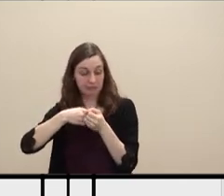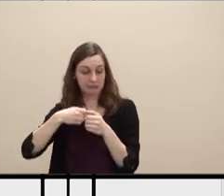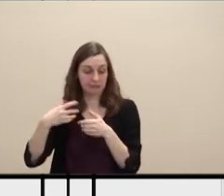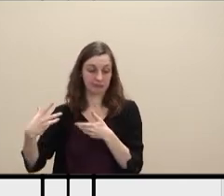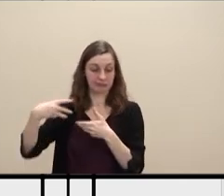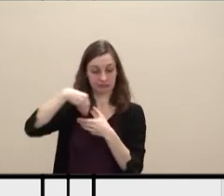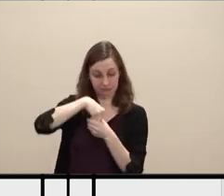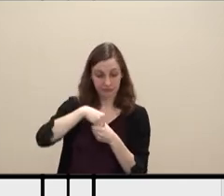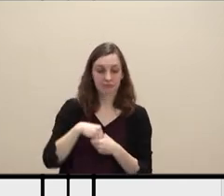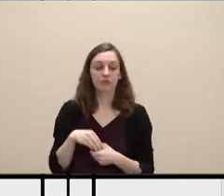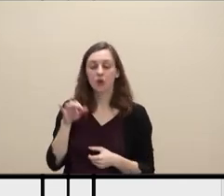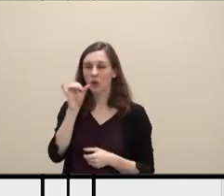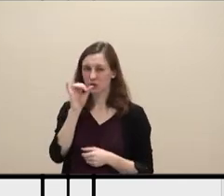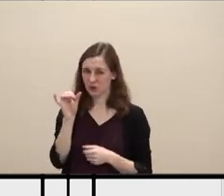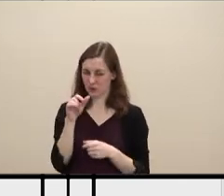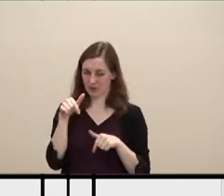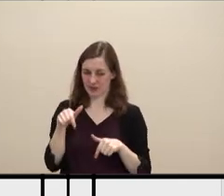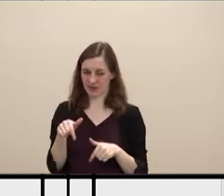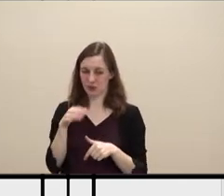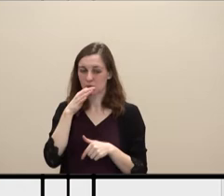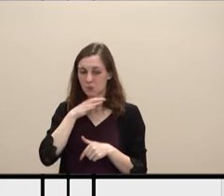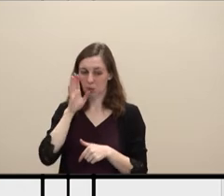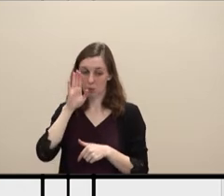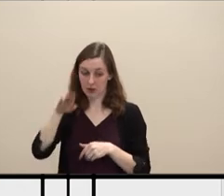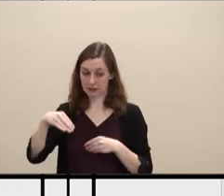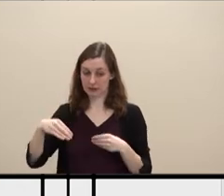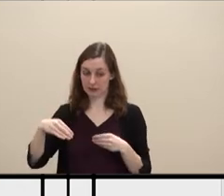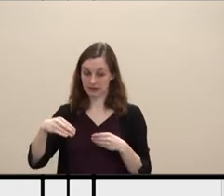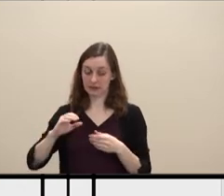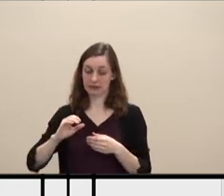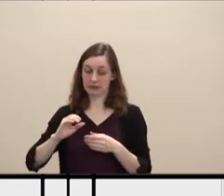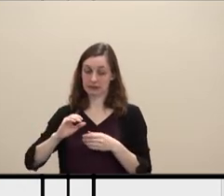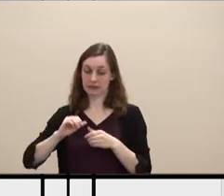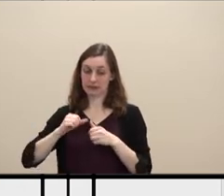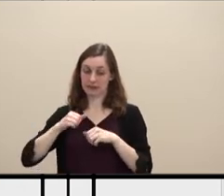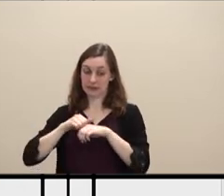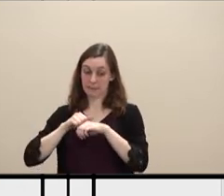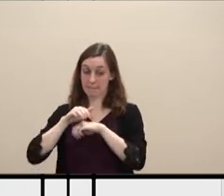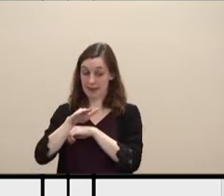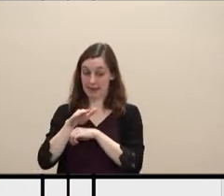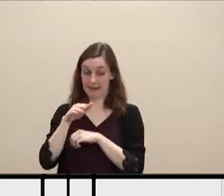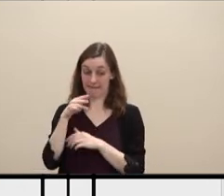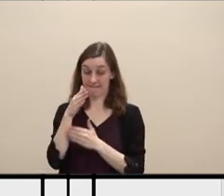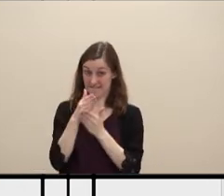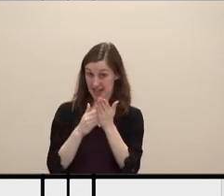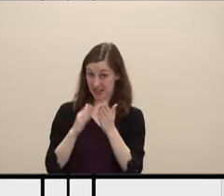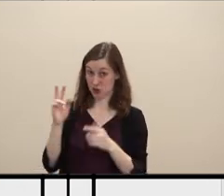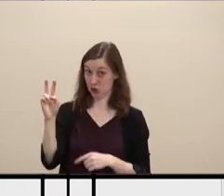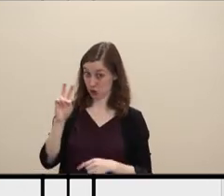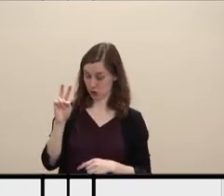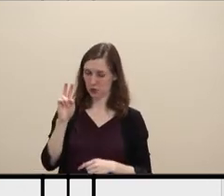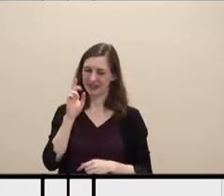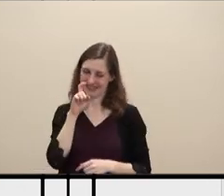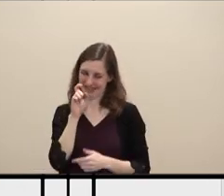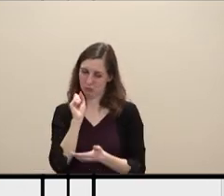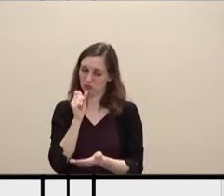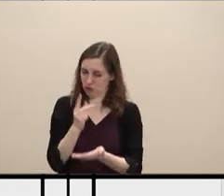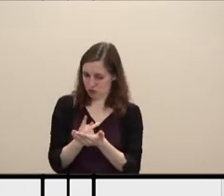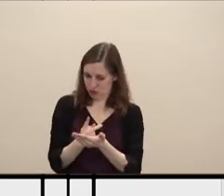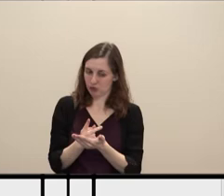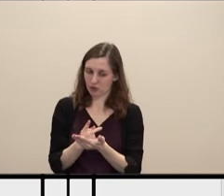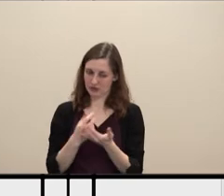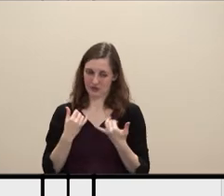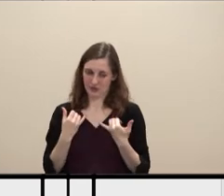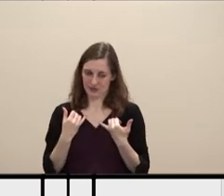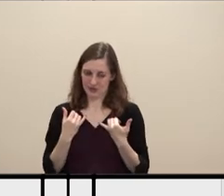be submitting phase two, because as you recall, we have three phases in the implementation, so we'll need to get phase two approved. And then we're in the